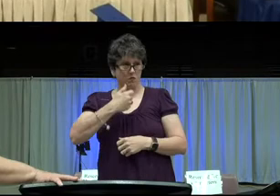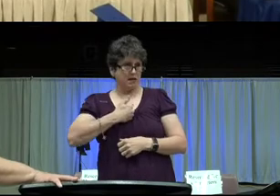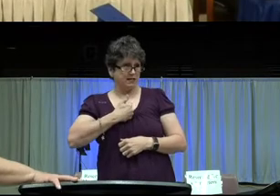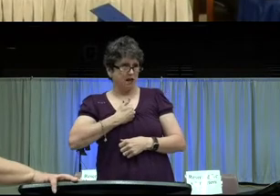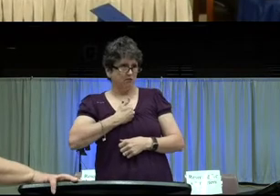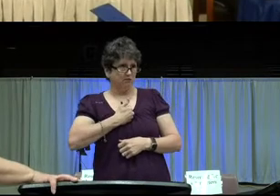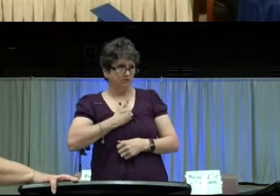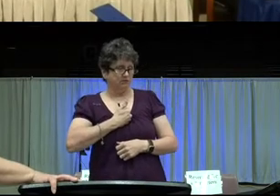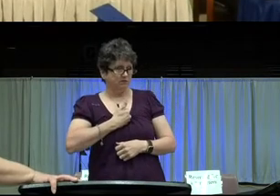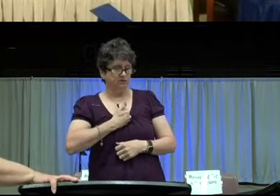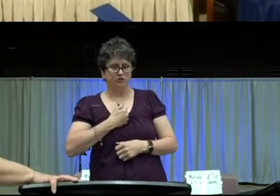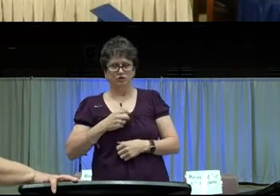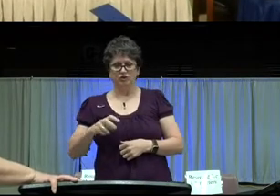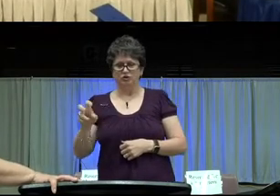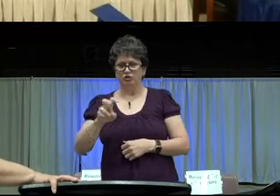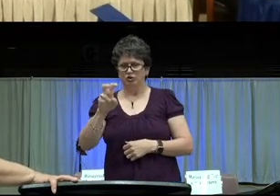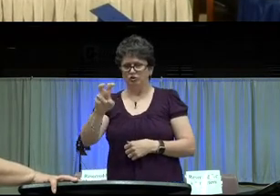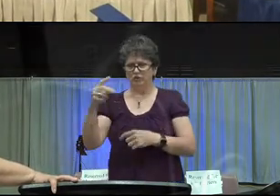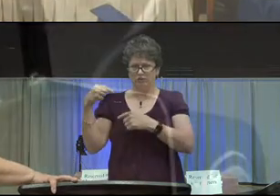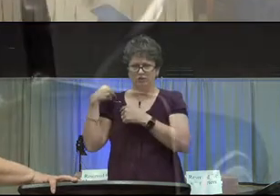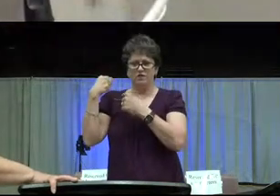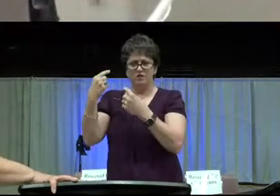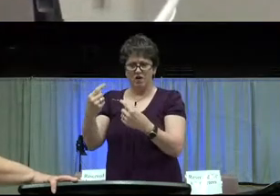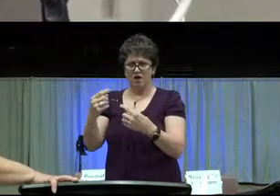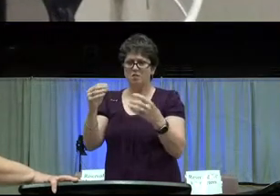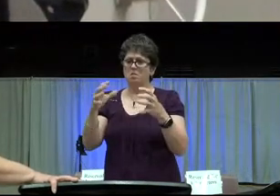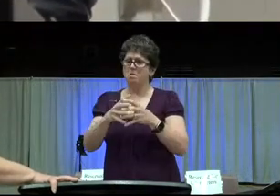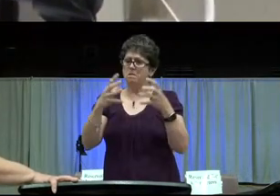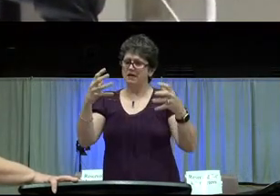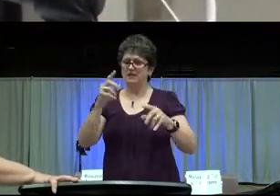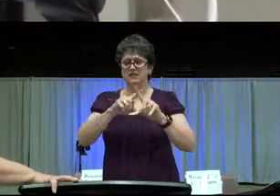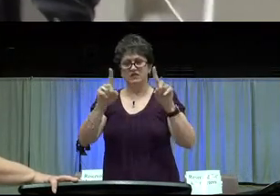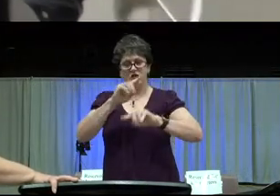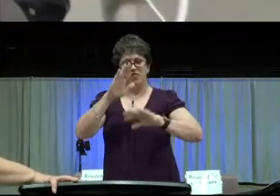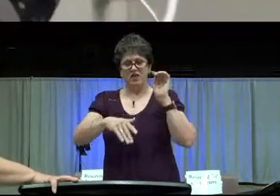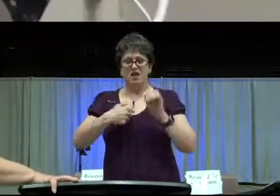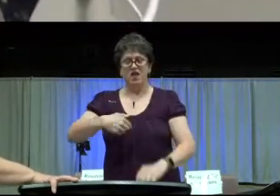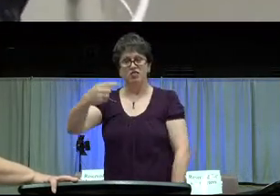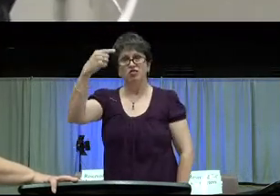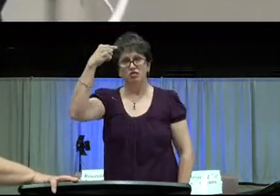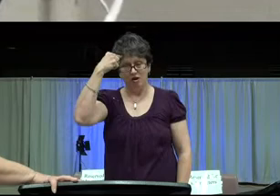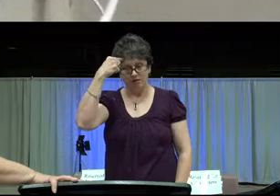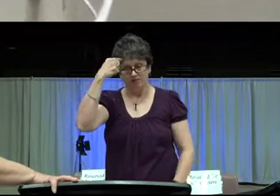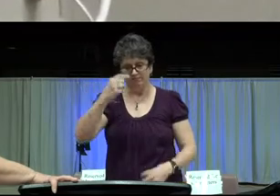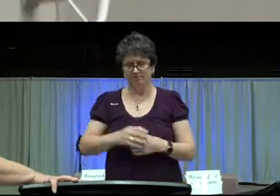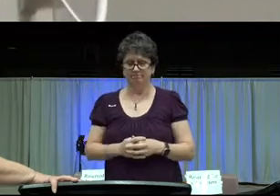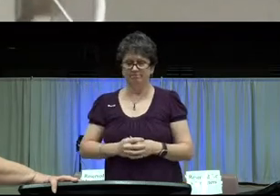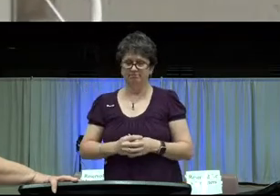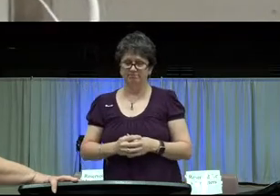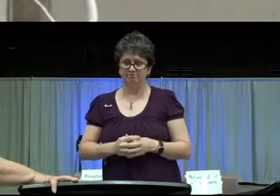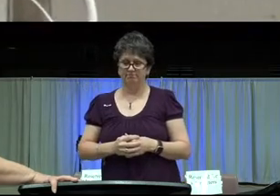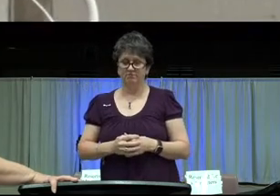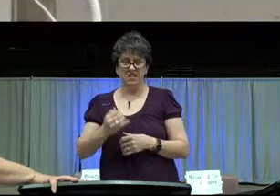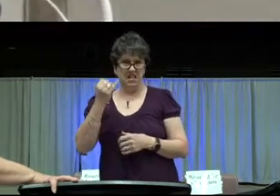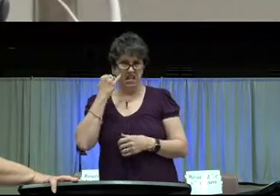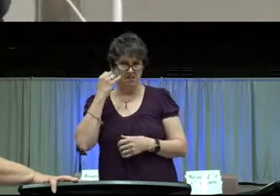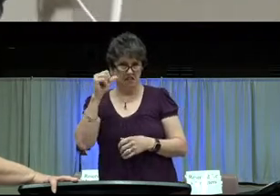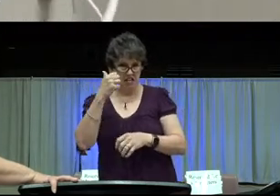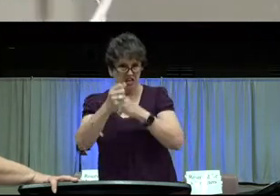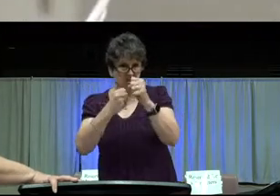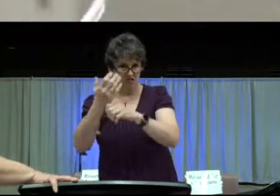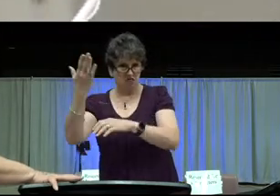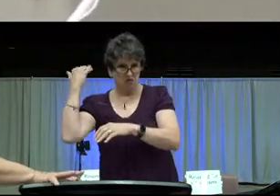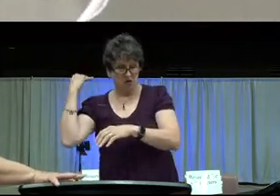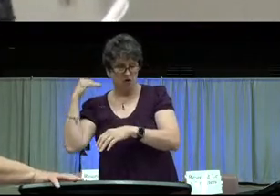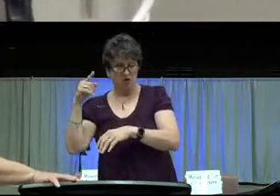For myself, the journey thus far has been much different than I thought it would be. If you would have told me